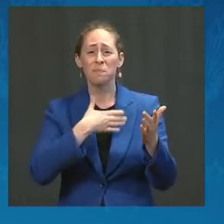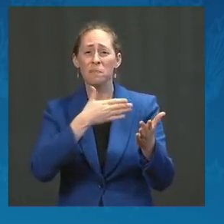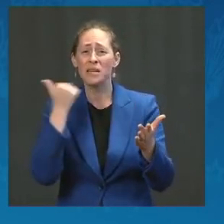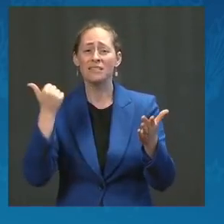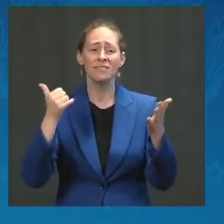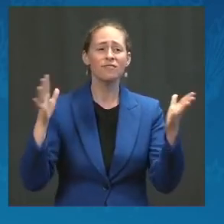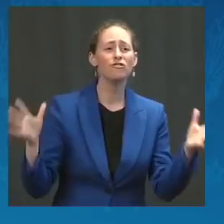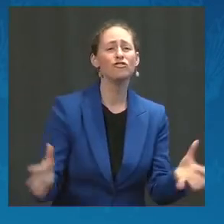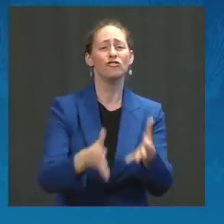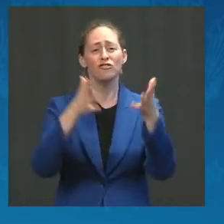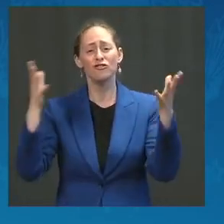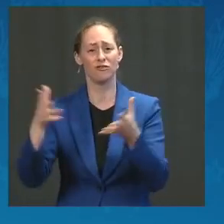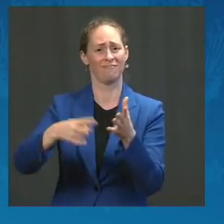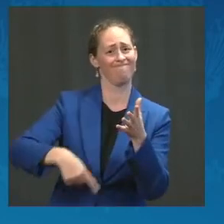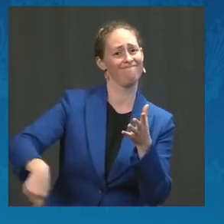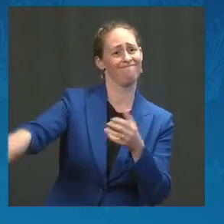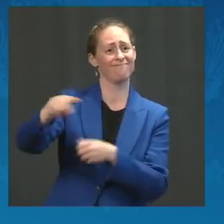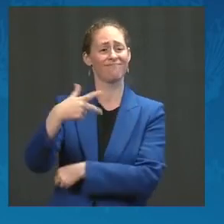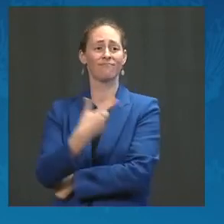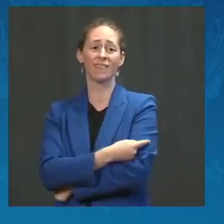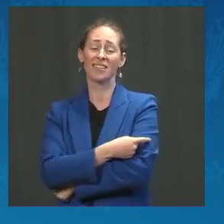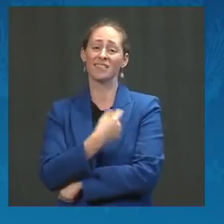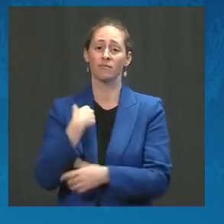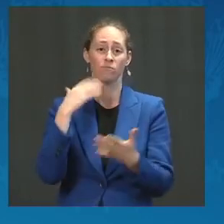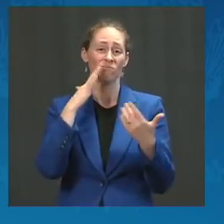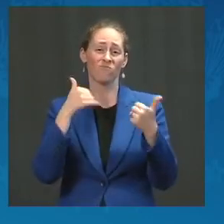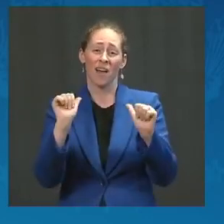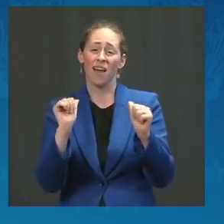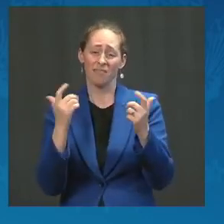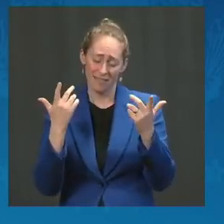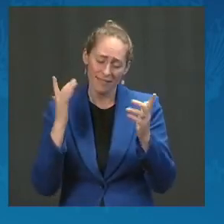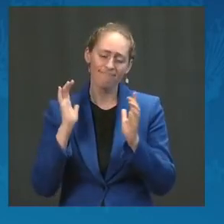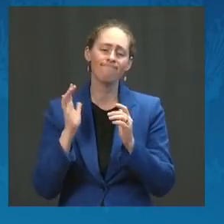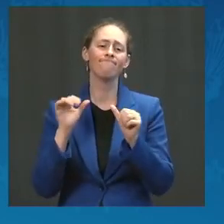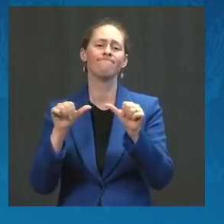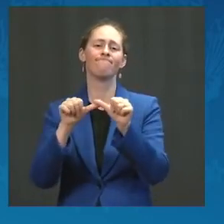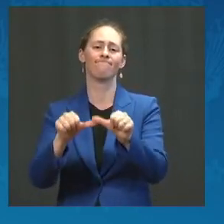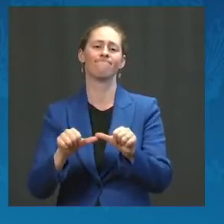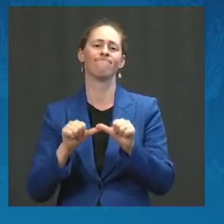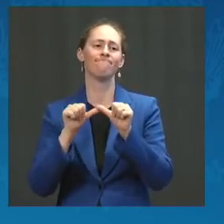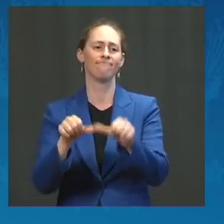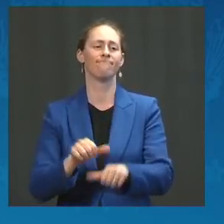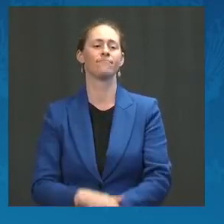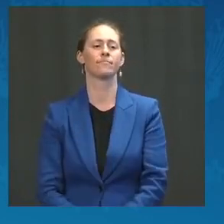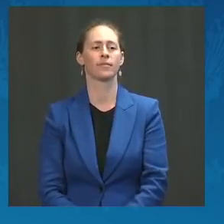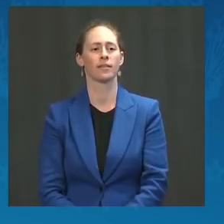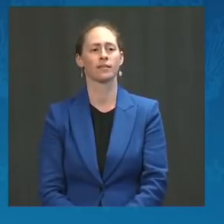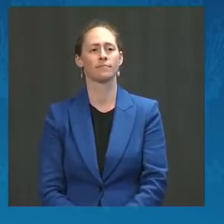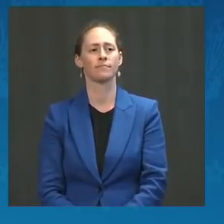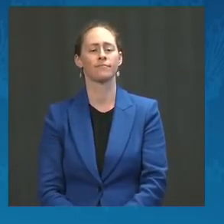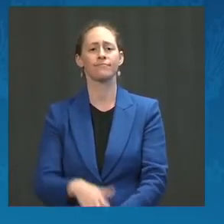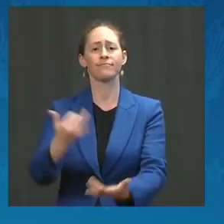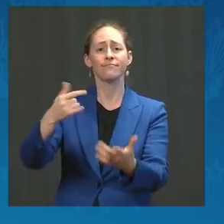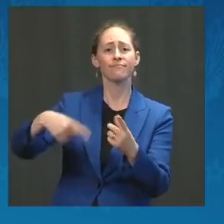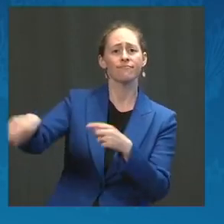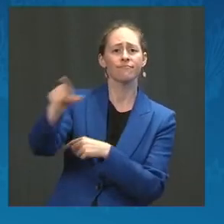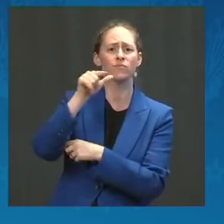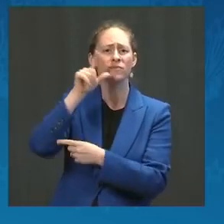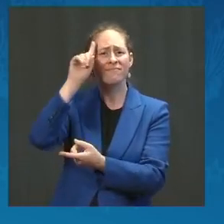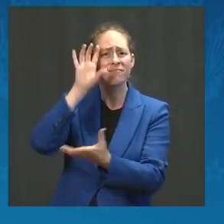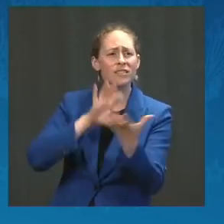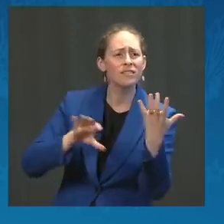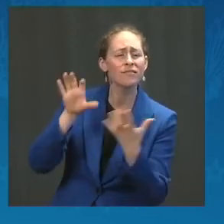get vaccinated. That includes addressing hesitancy and misinformation head on. For